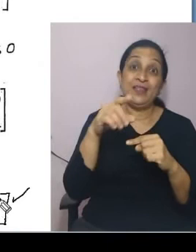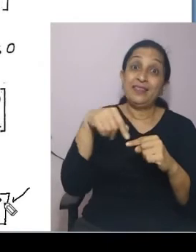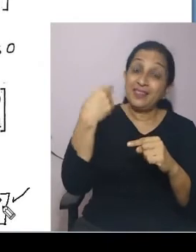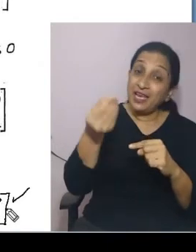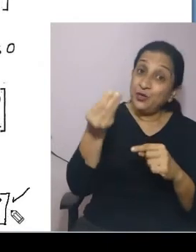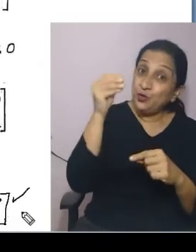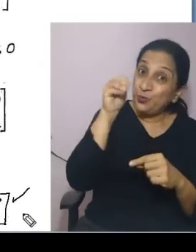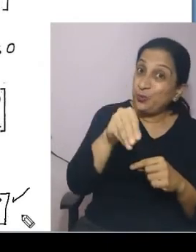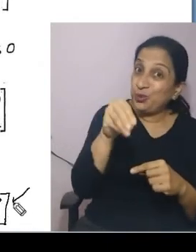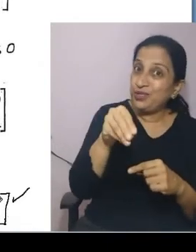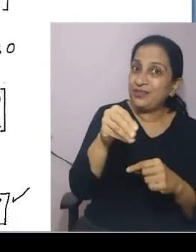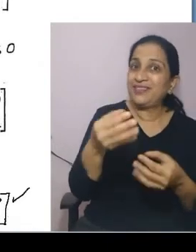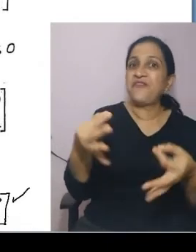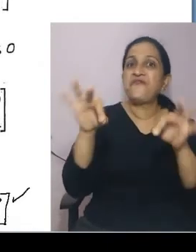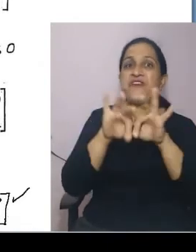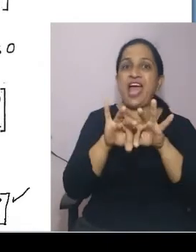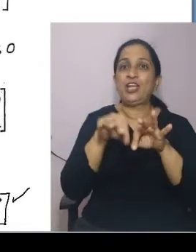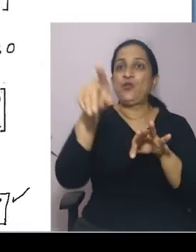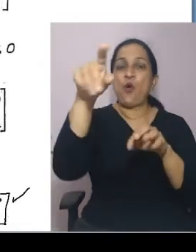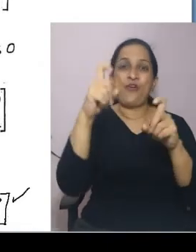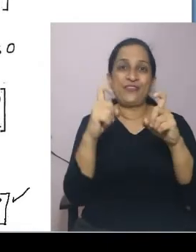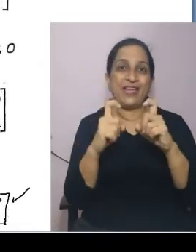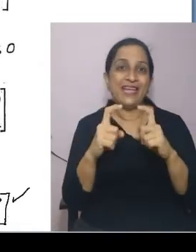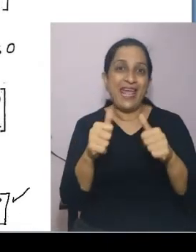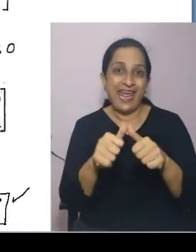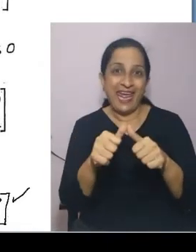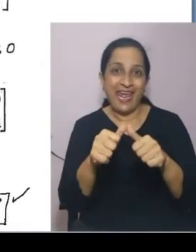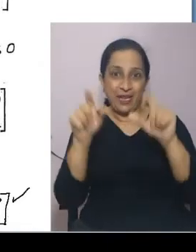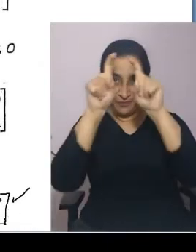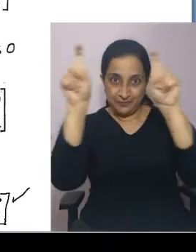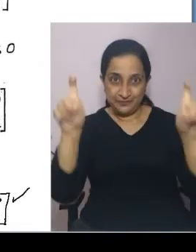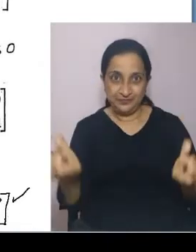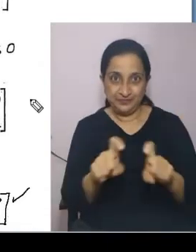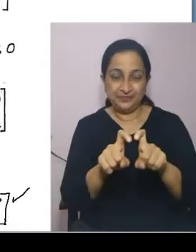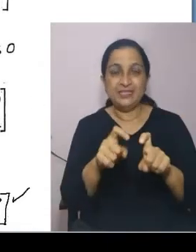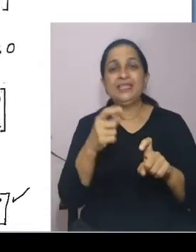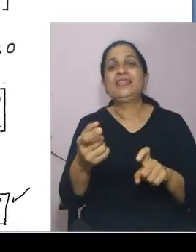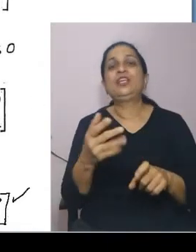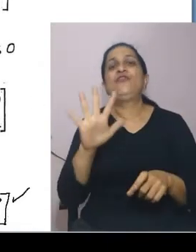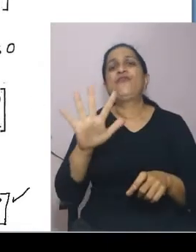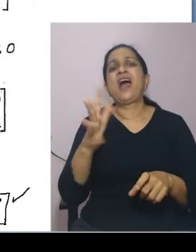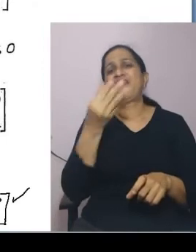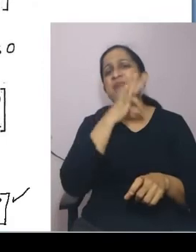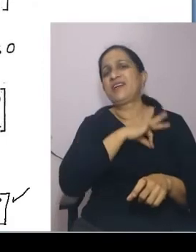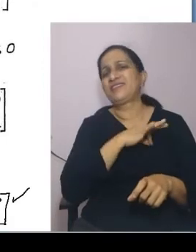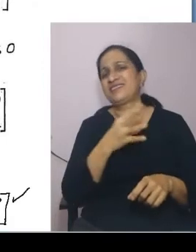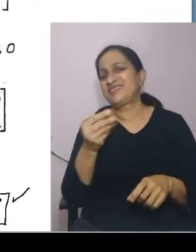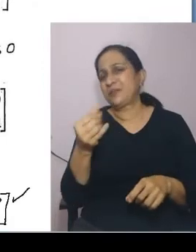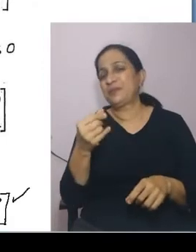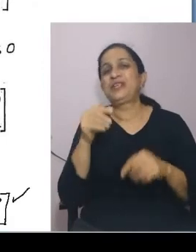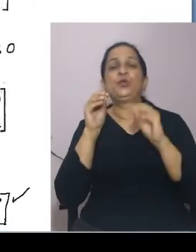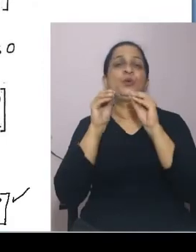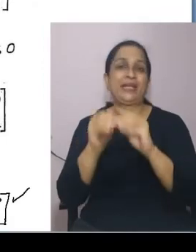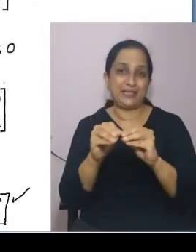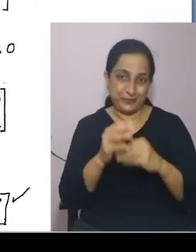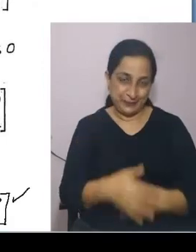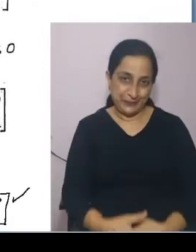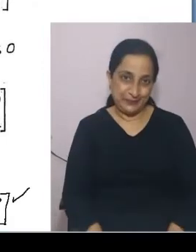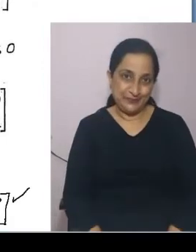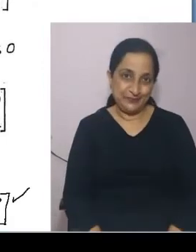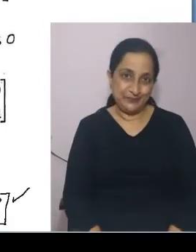simply put it equal to 0 0, that's all. You will get 5 marks. Next we'll move to the next